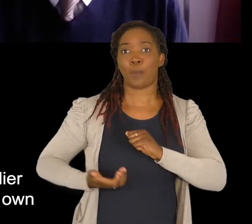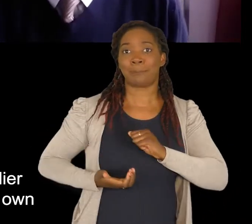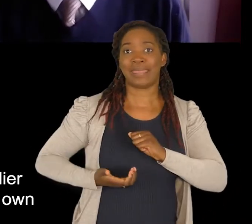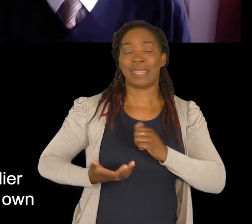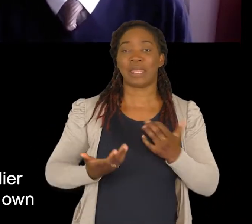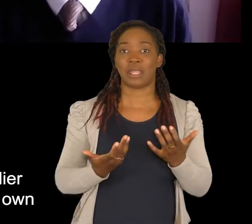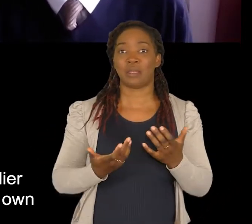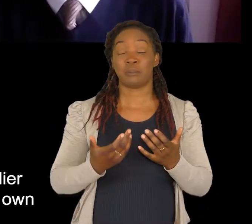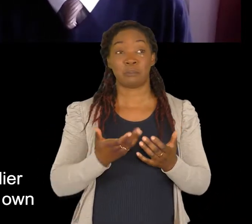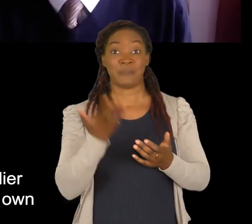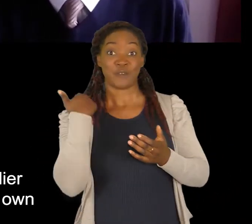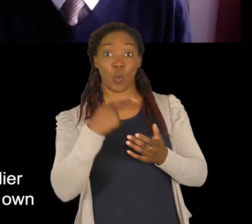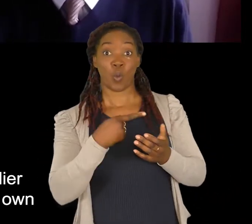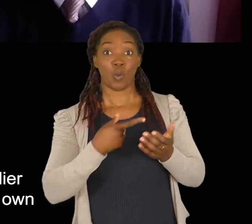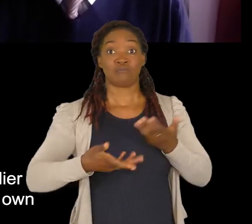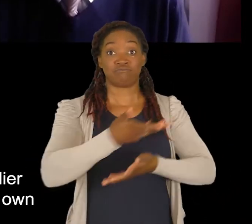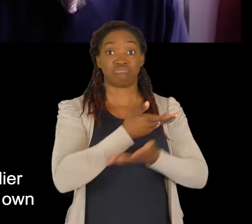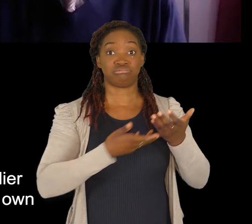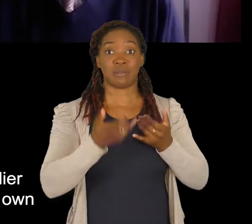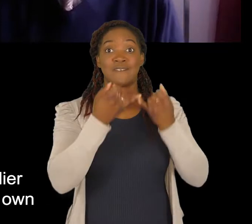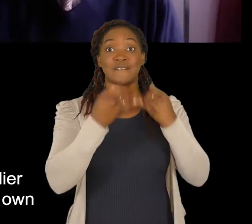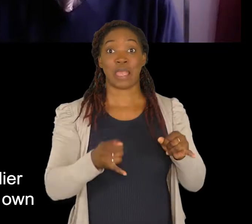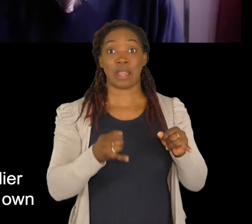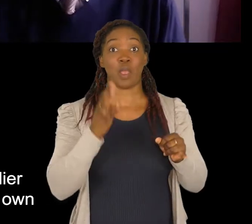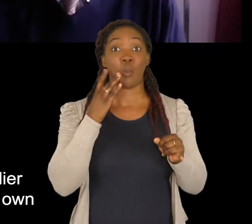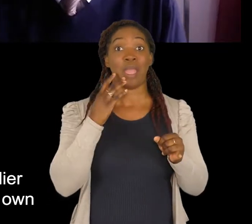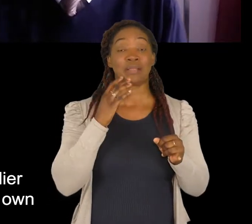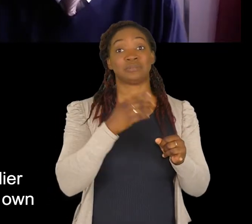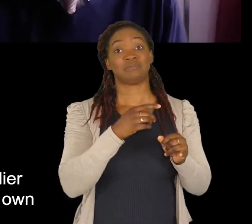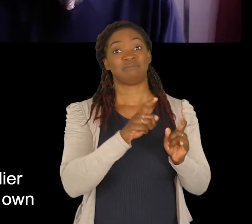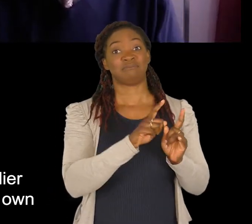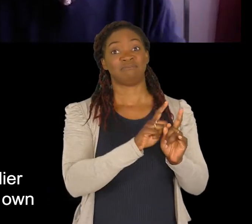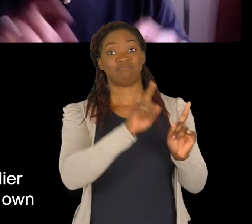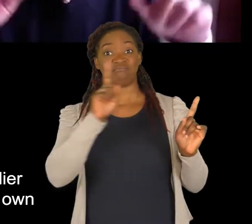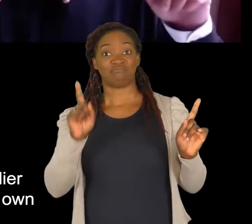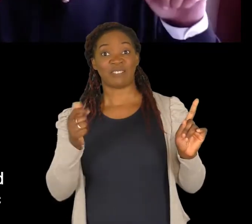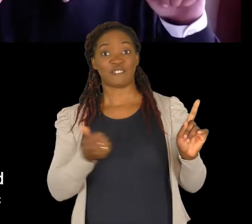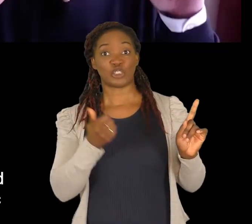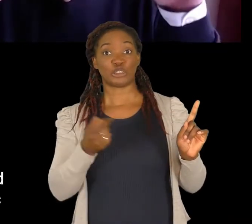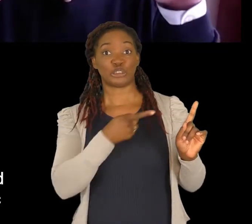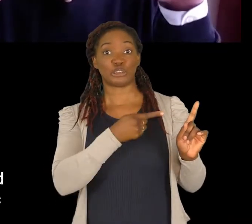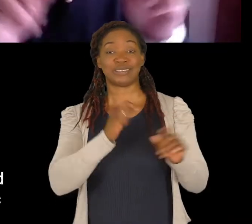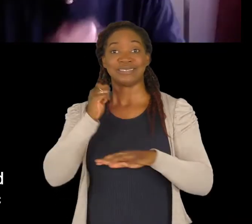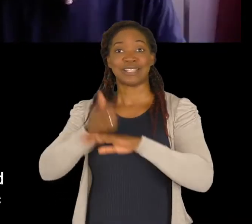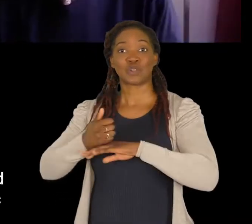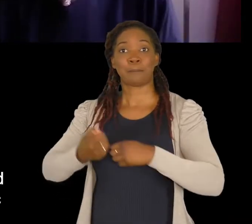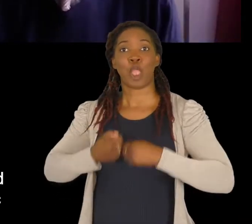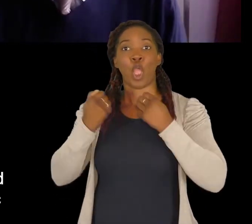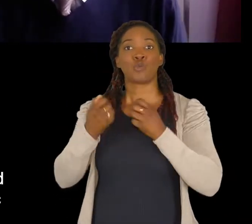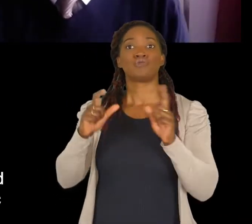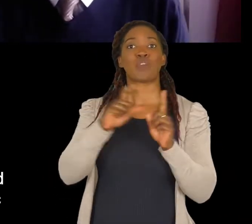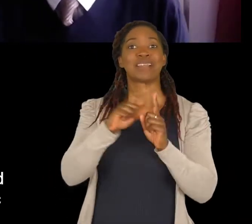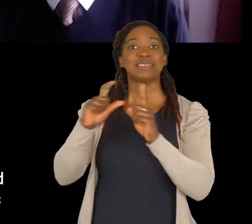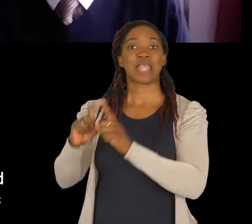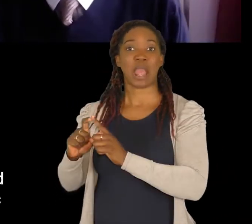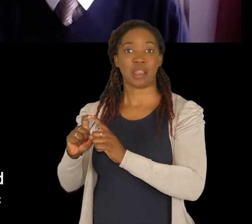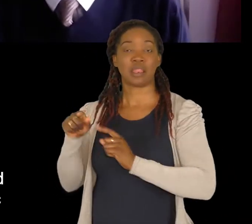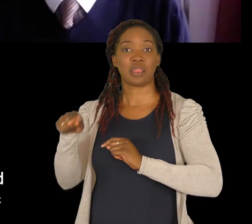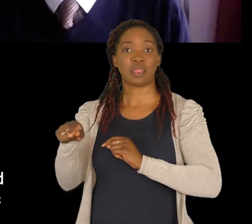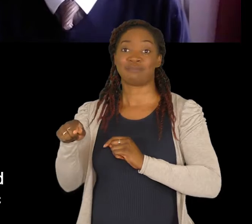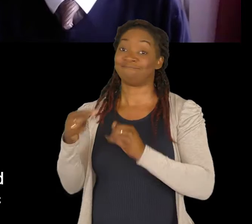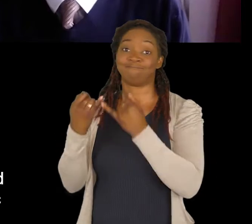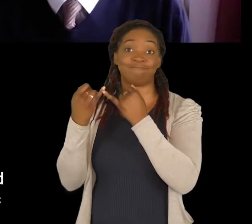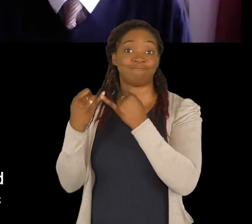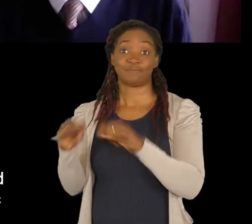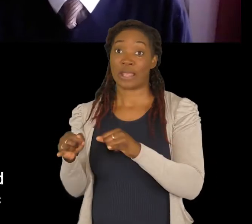know. And we were talking earlier about failure, right? When I left James, I set up my own sort of mini Dragon's Den, if you like.